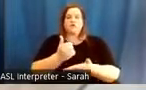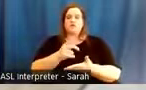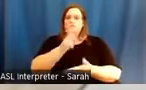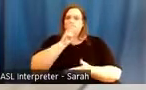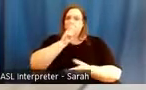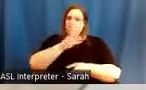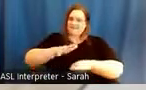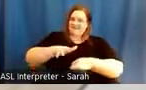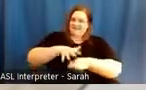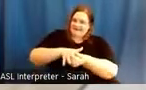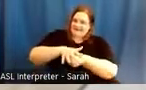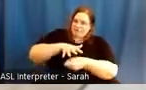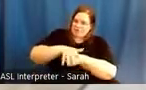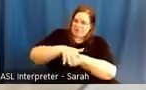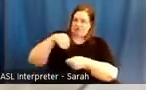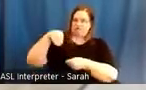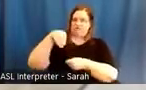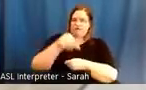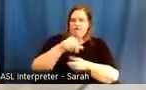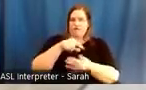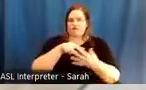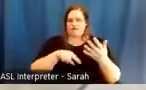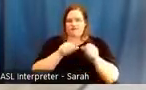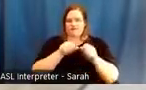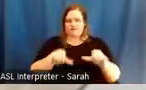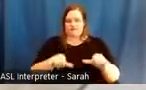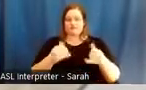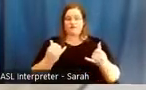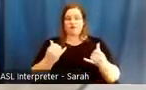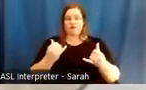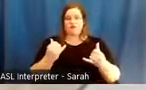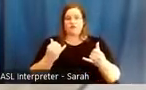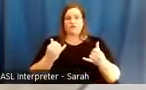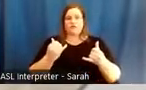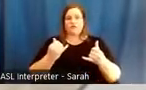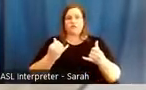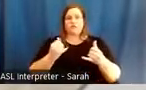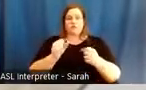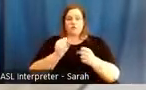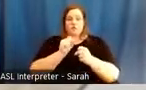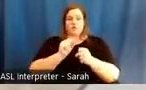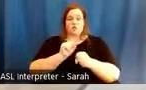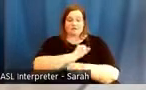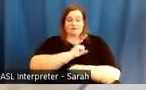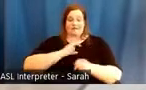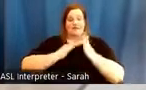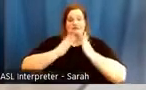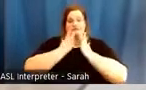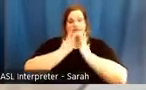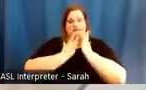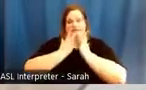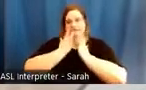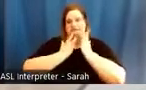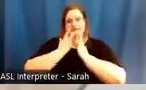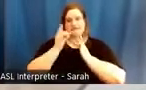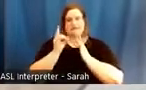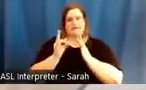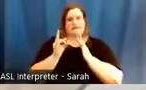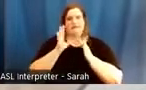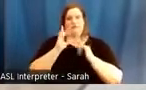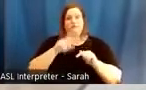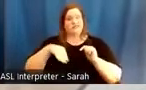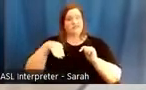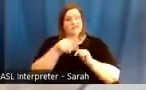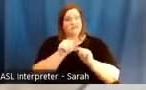fund these systems. Right now, we have a huge workforce crisis, and we are not able to pay people